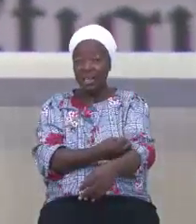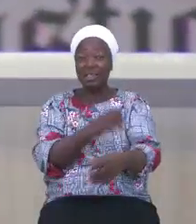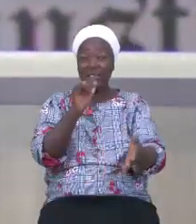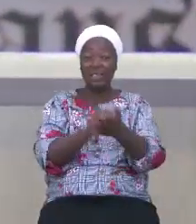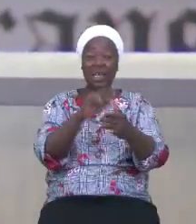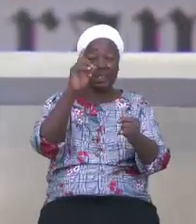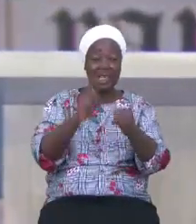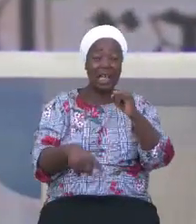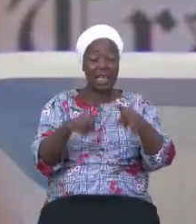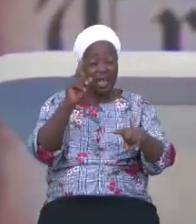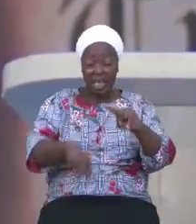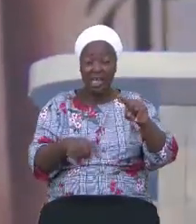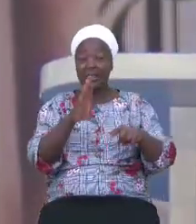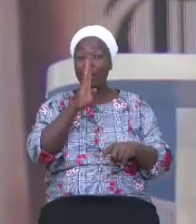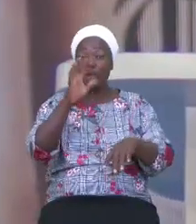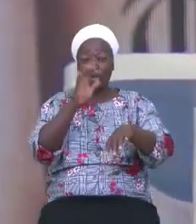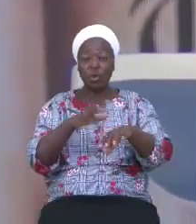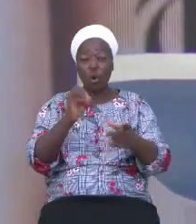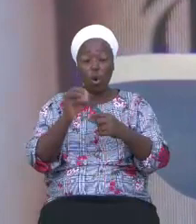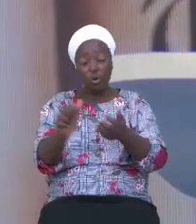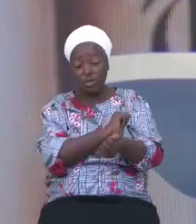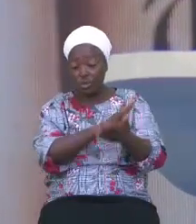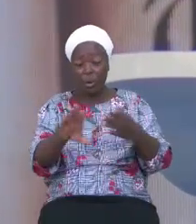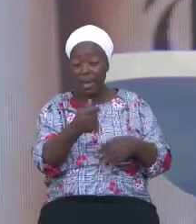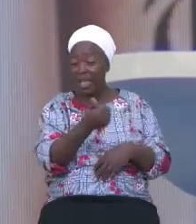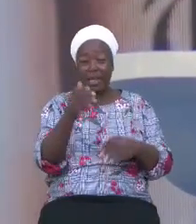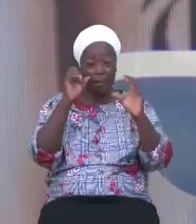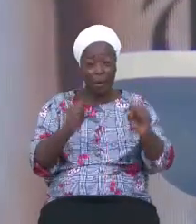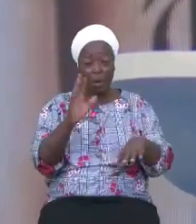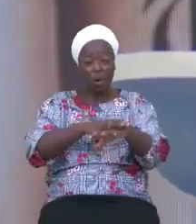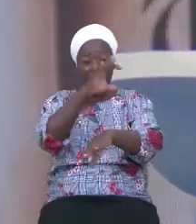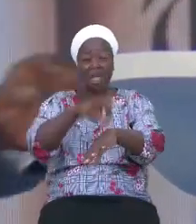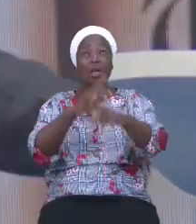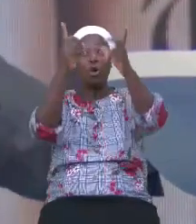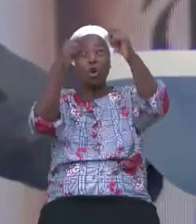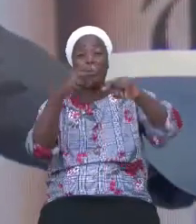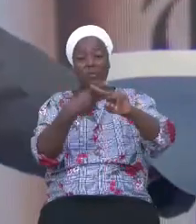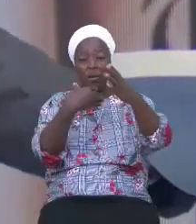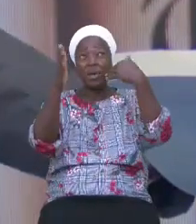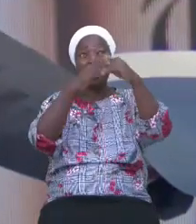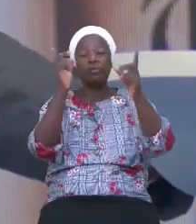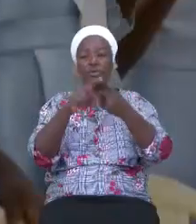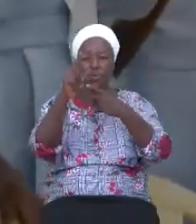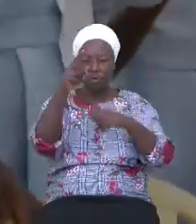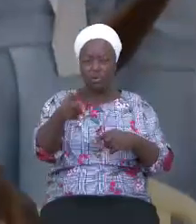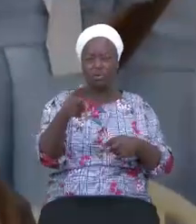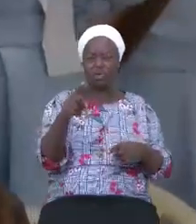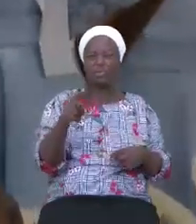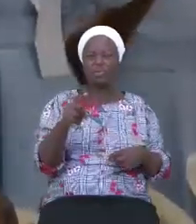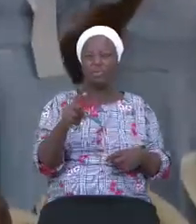be touched or destroyed by any power on earth, coming from heaven unto you.